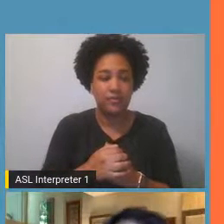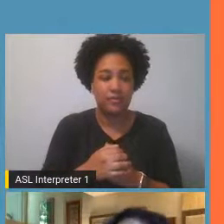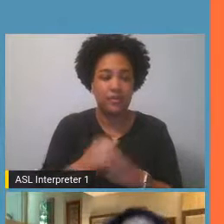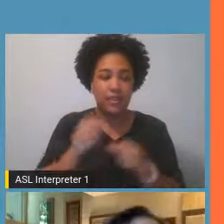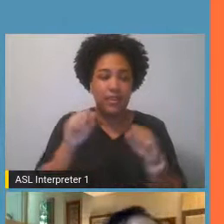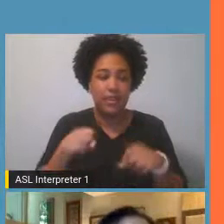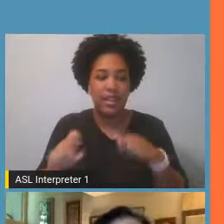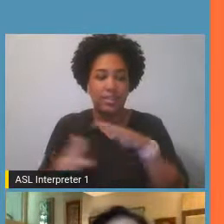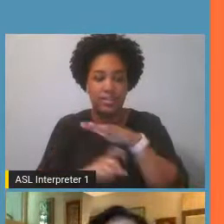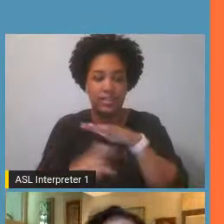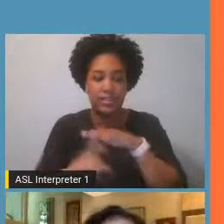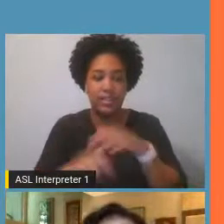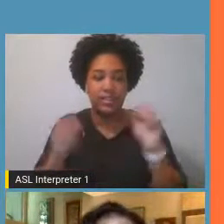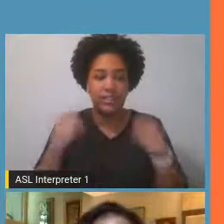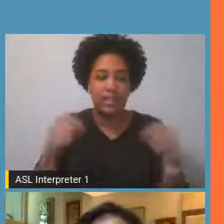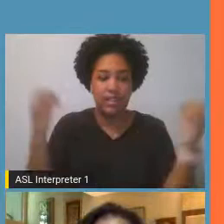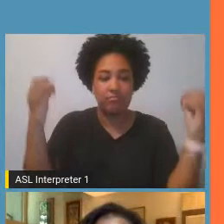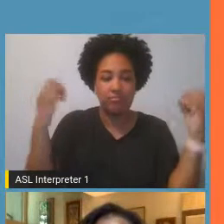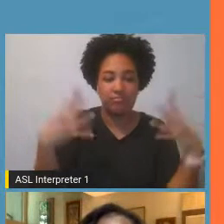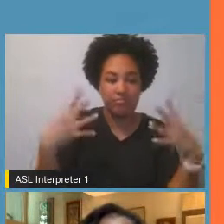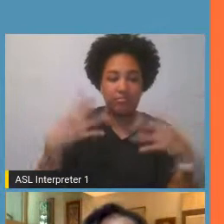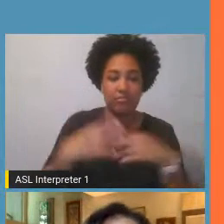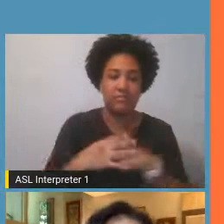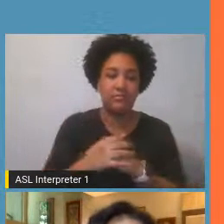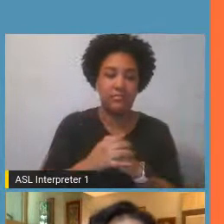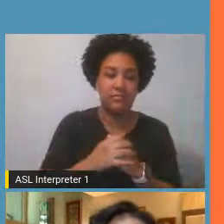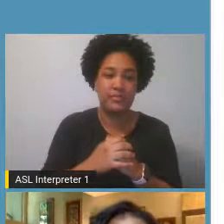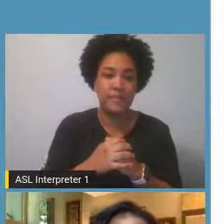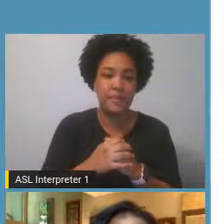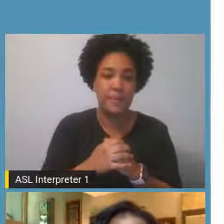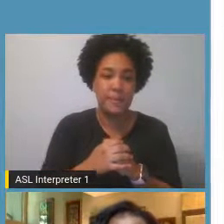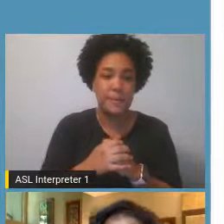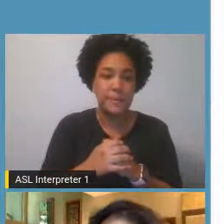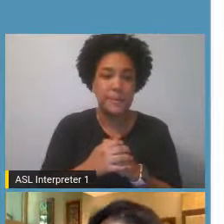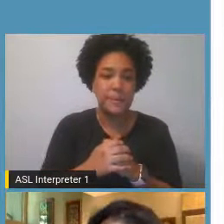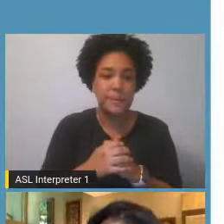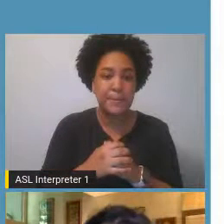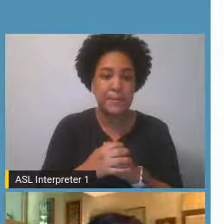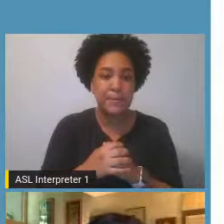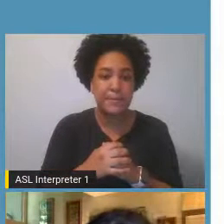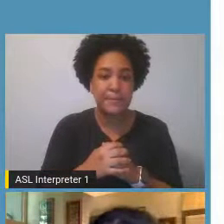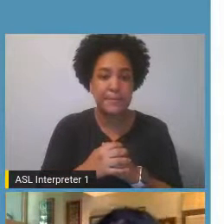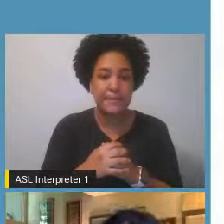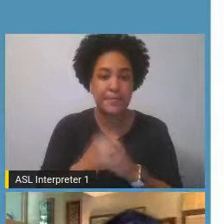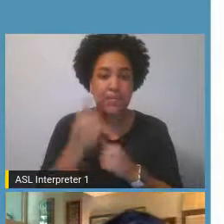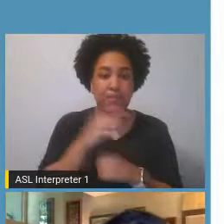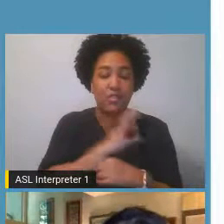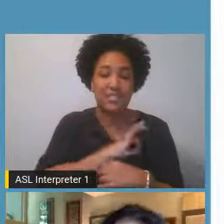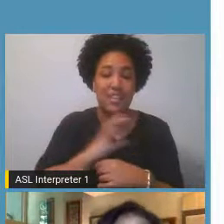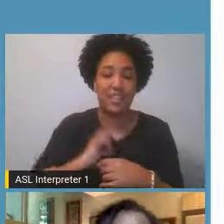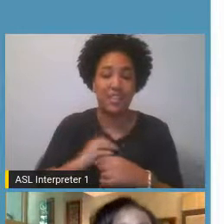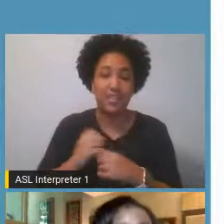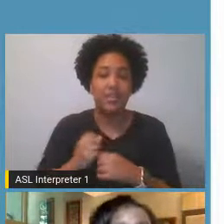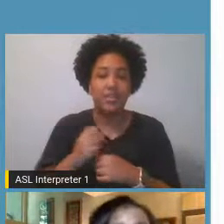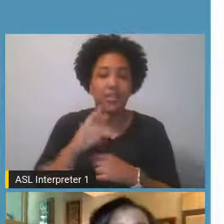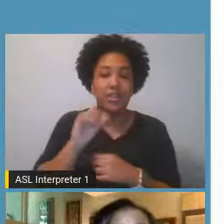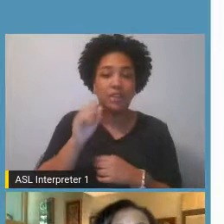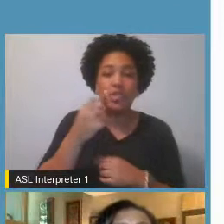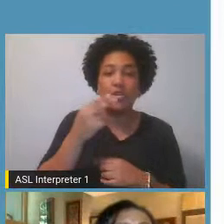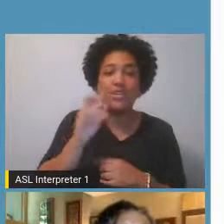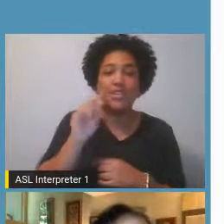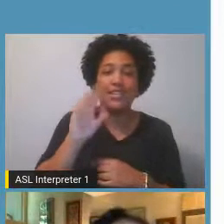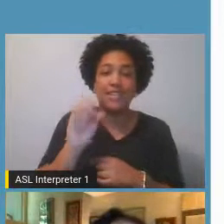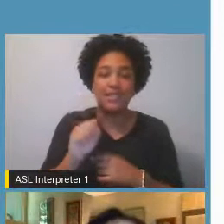be. You don't want to do any damage to fragile materials. For staffing and resources, you have to think